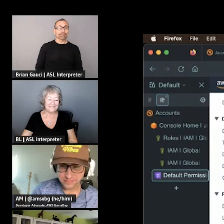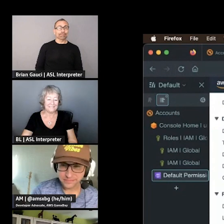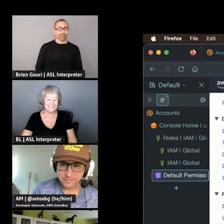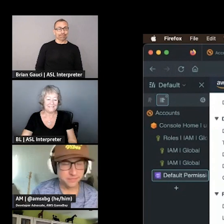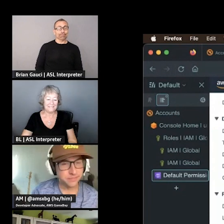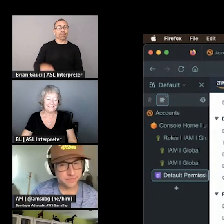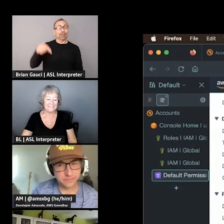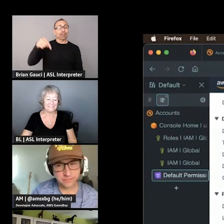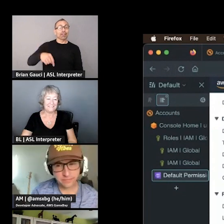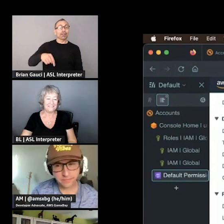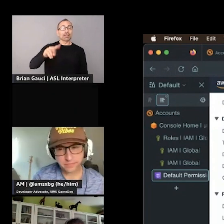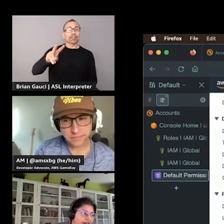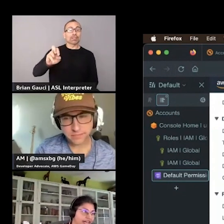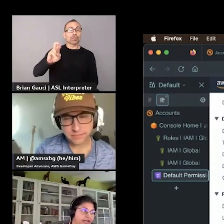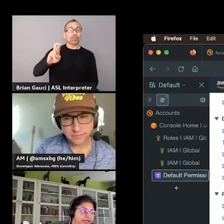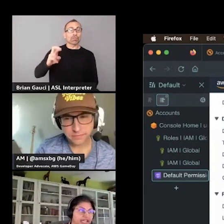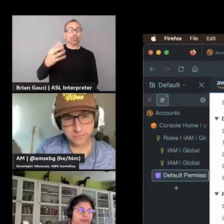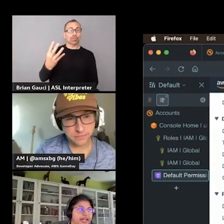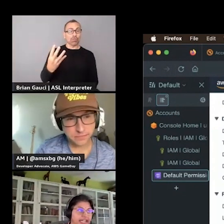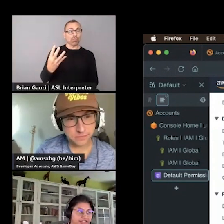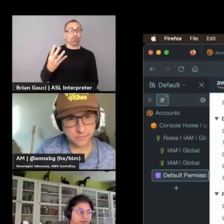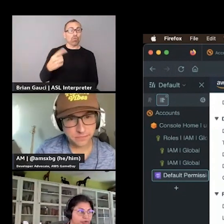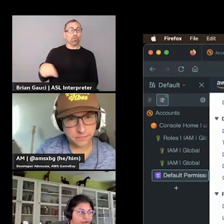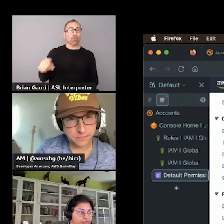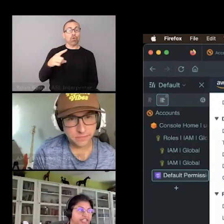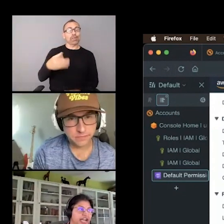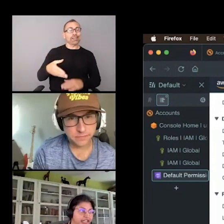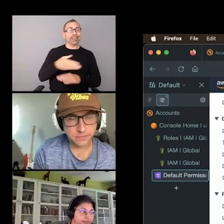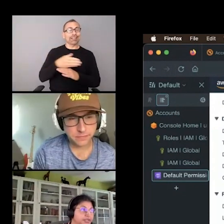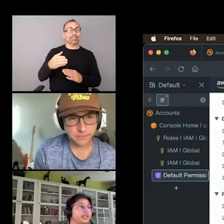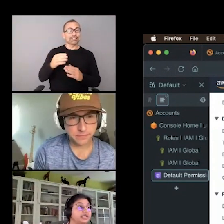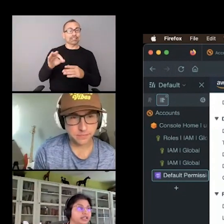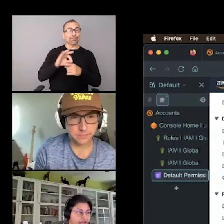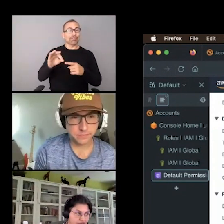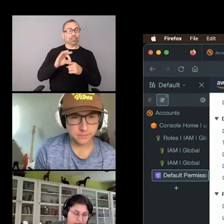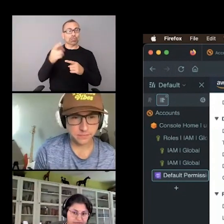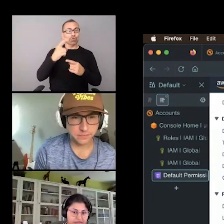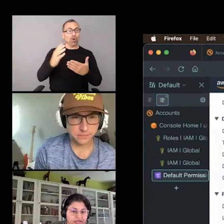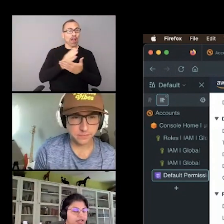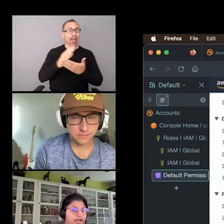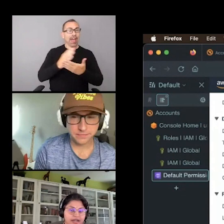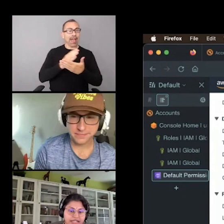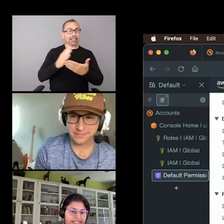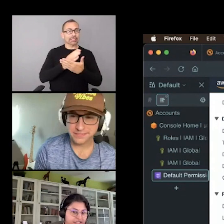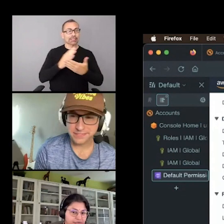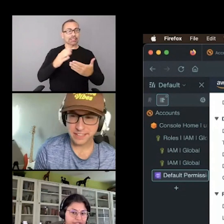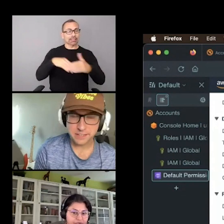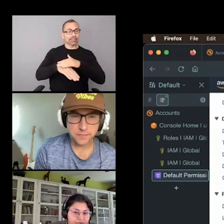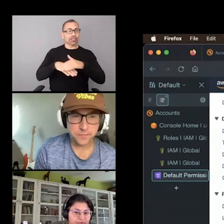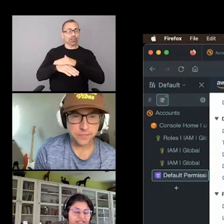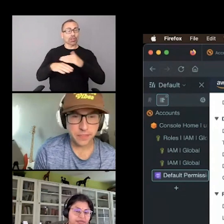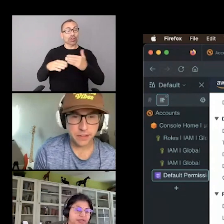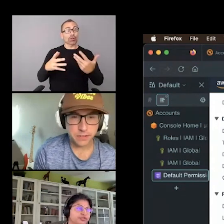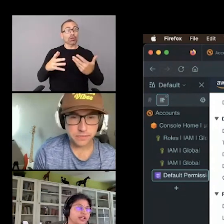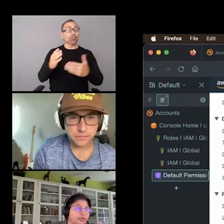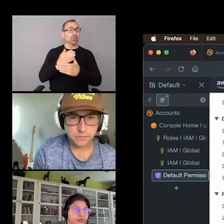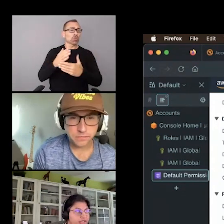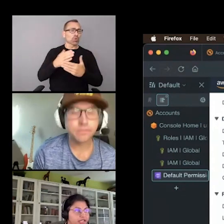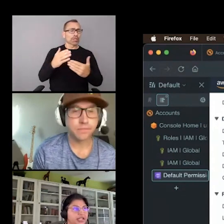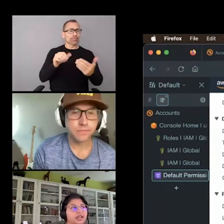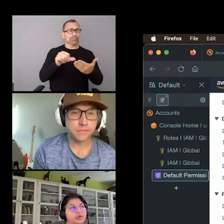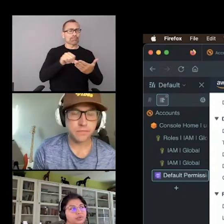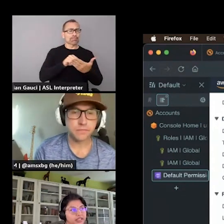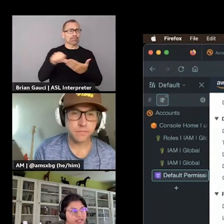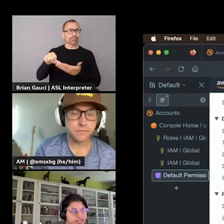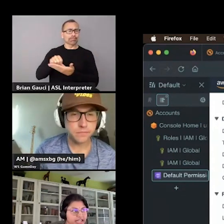policy permissions to allow or enable hybrid access mode of sharing between accounts. I just wanted to show this, but for